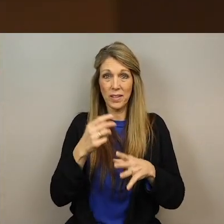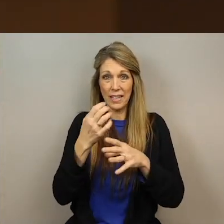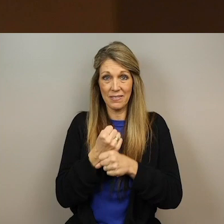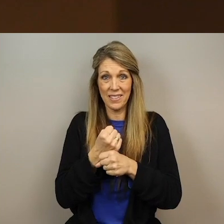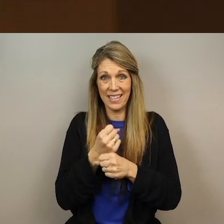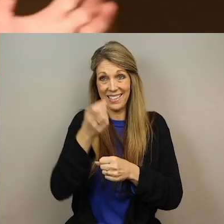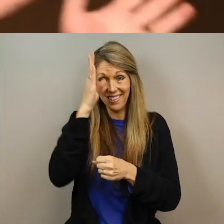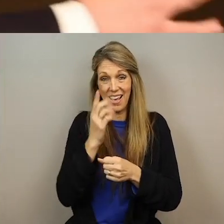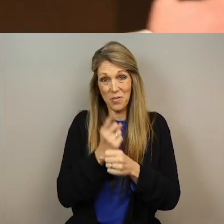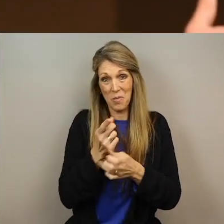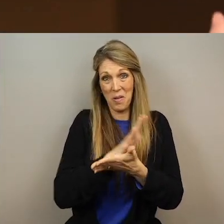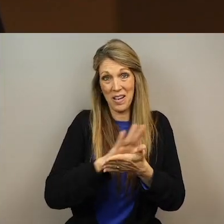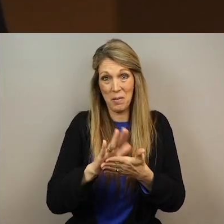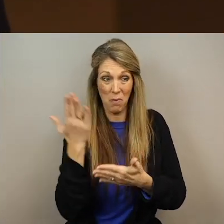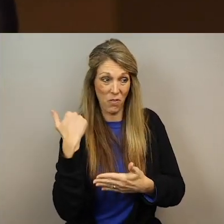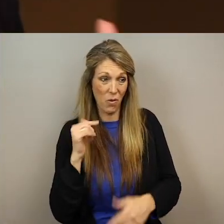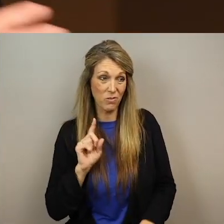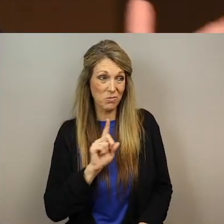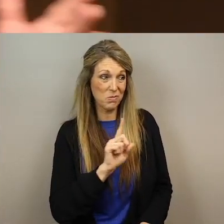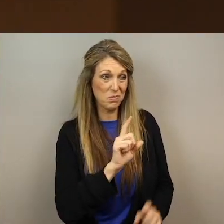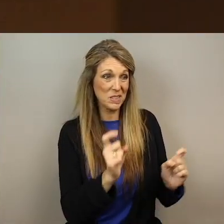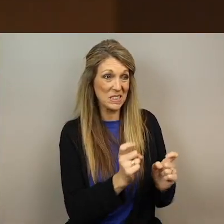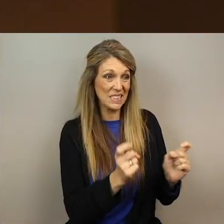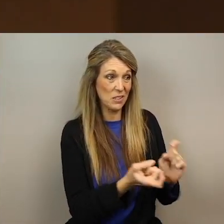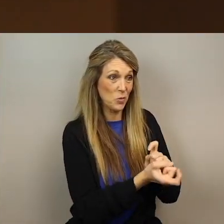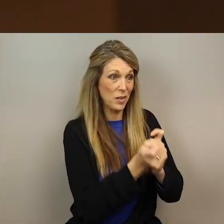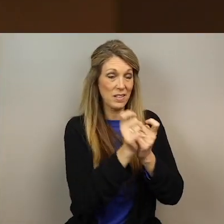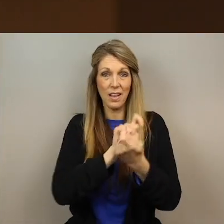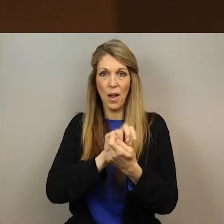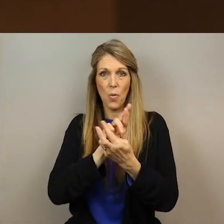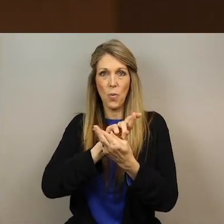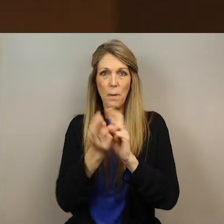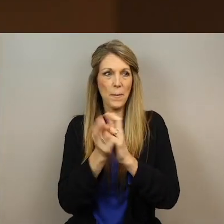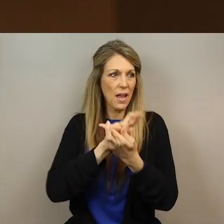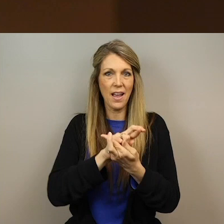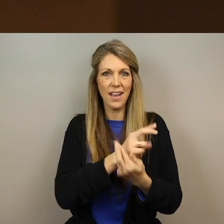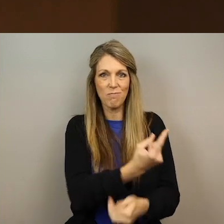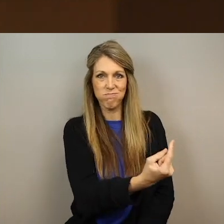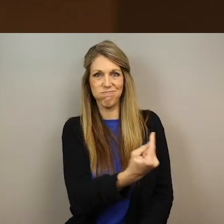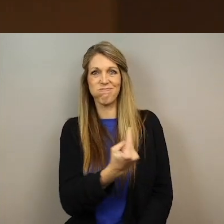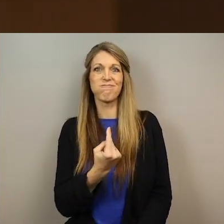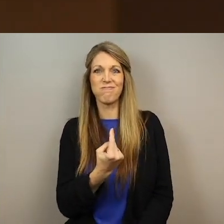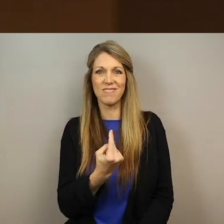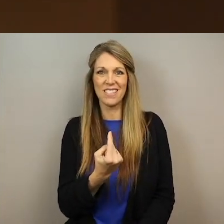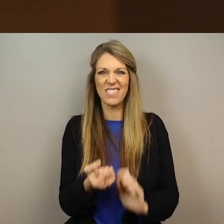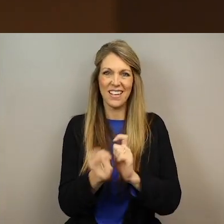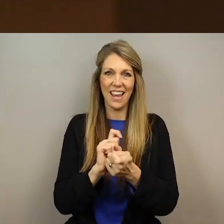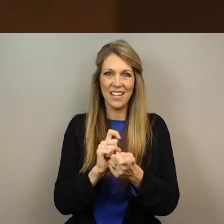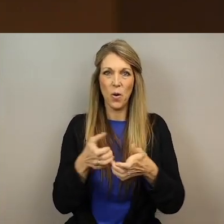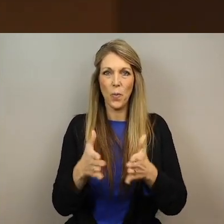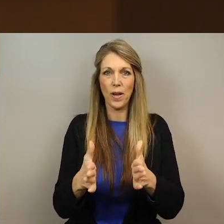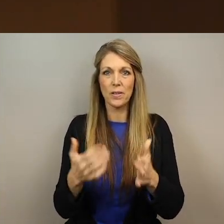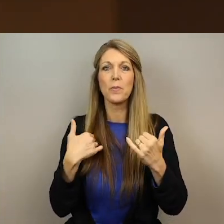God's righteousness. We were headed in our sin. We repented and put our faith and trust in Christ. Because of what Christ did for us, we